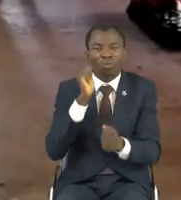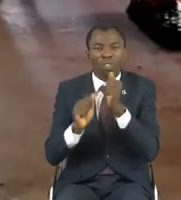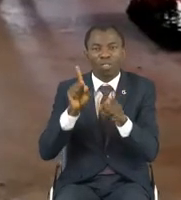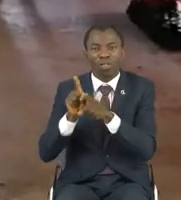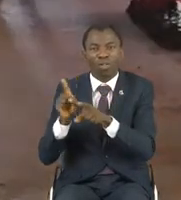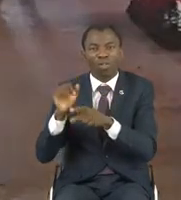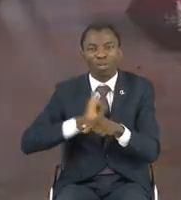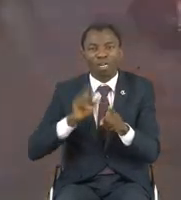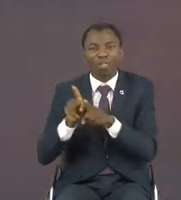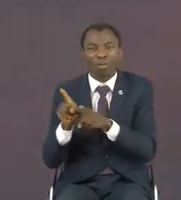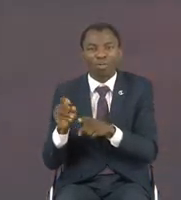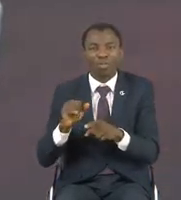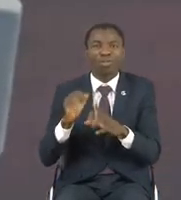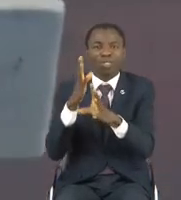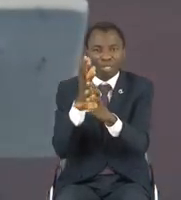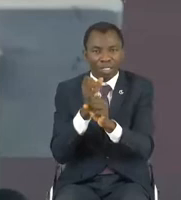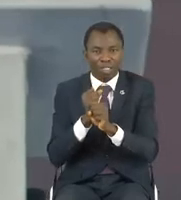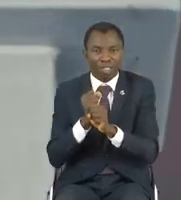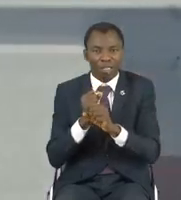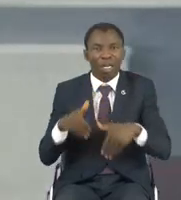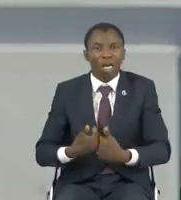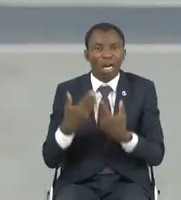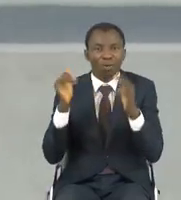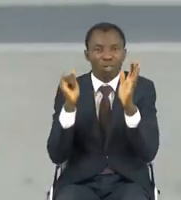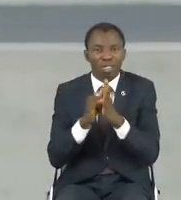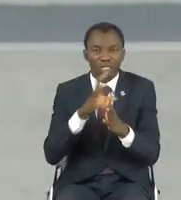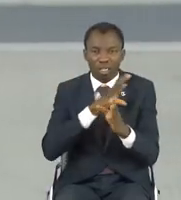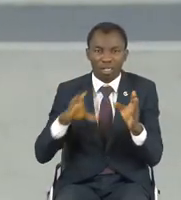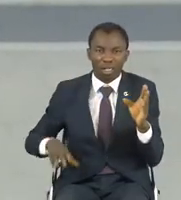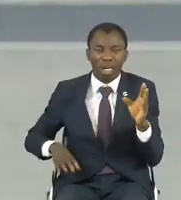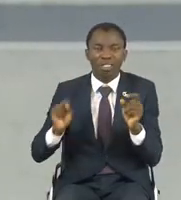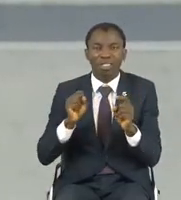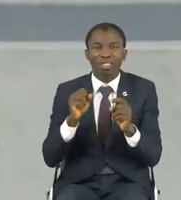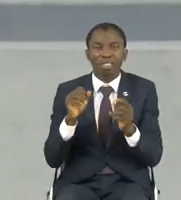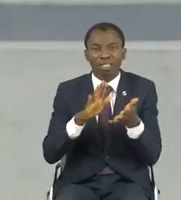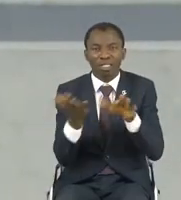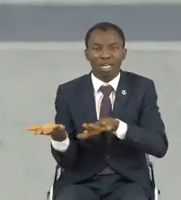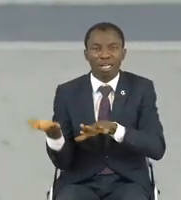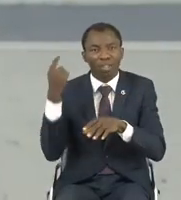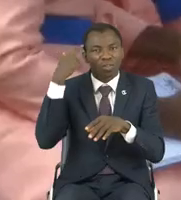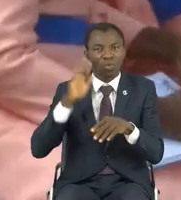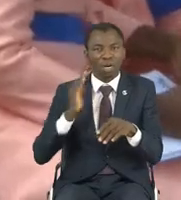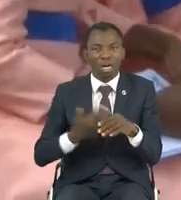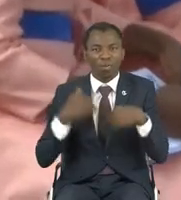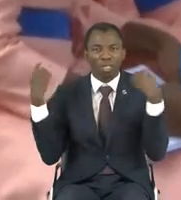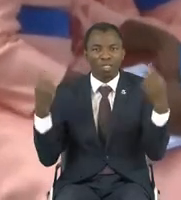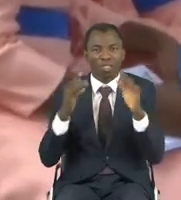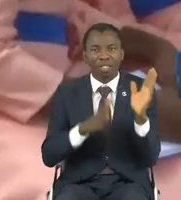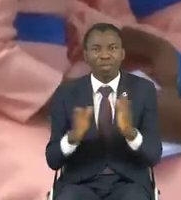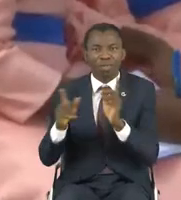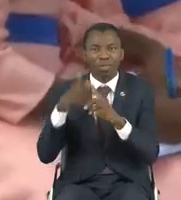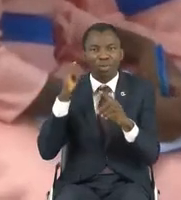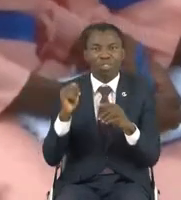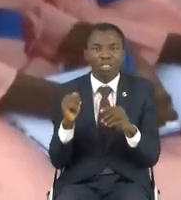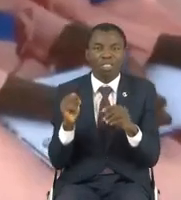received. How? That Christ died for our sins according to